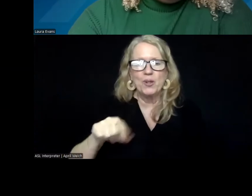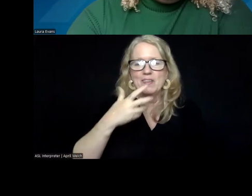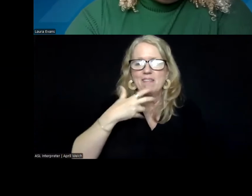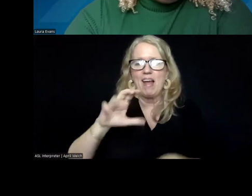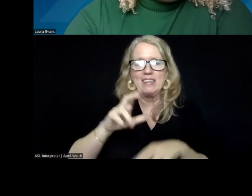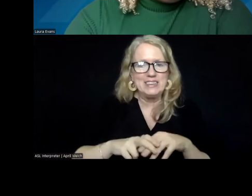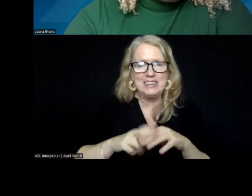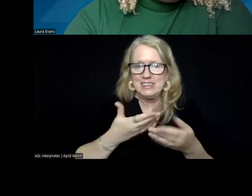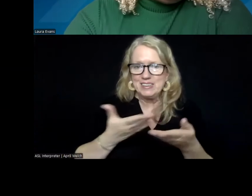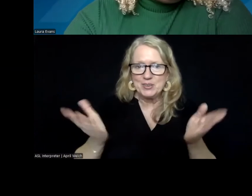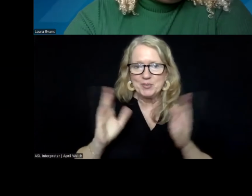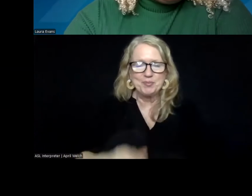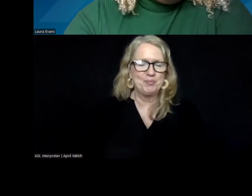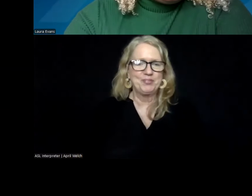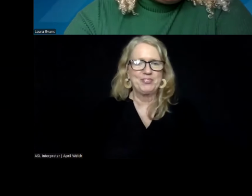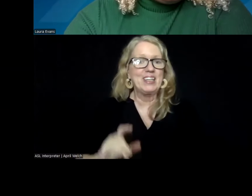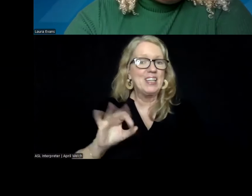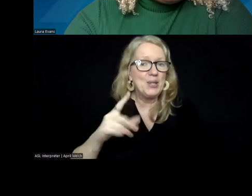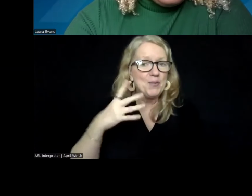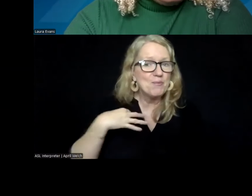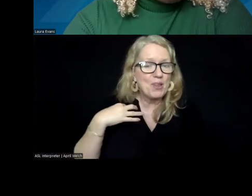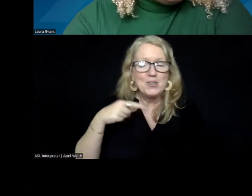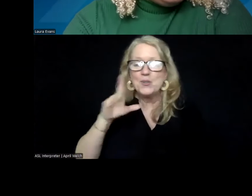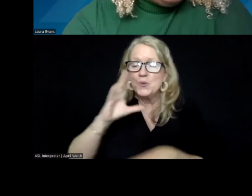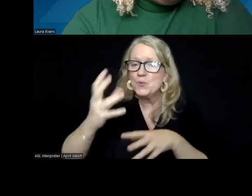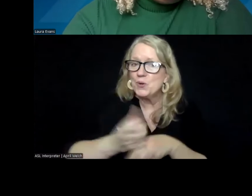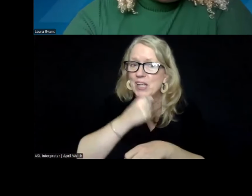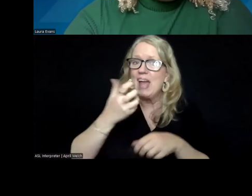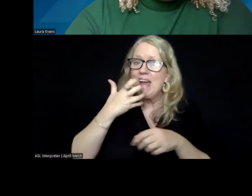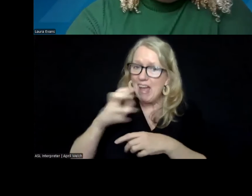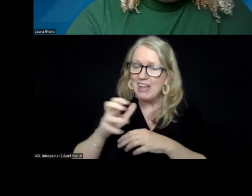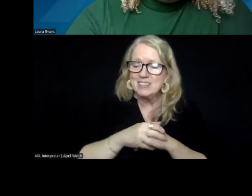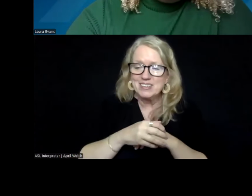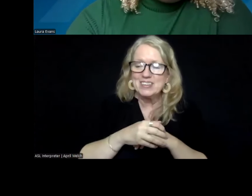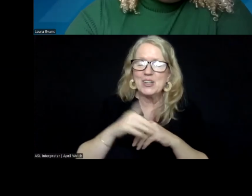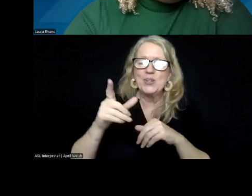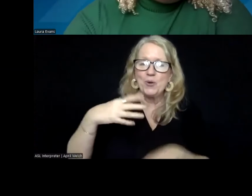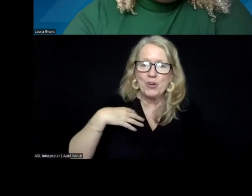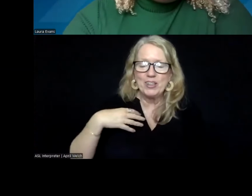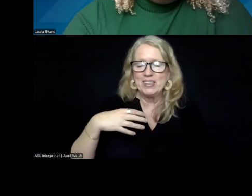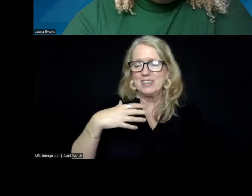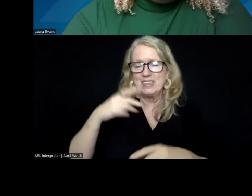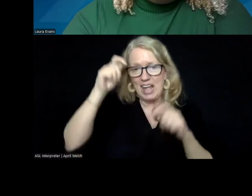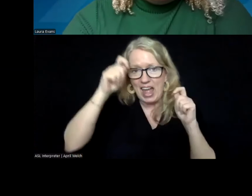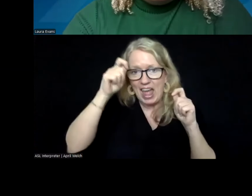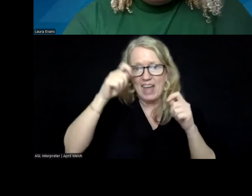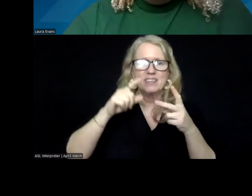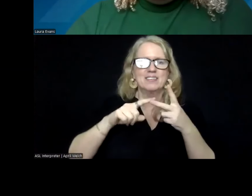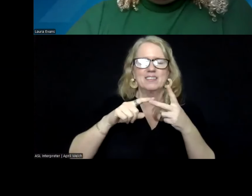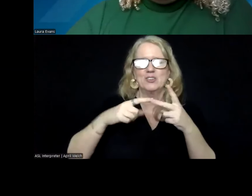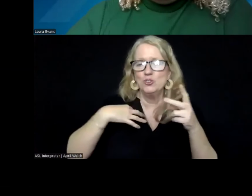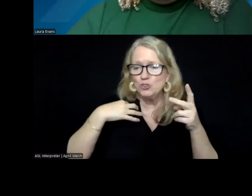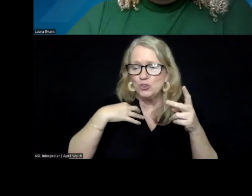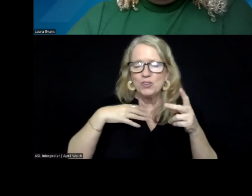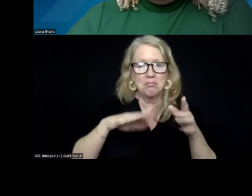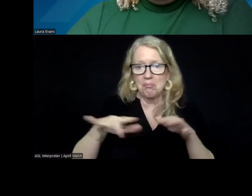seat? If you volunteer, you do get a hat or shirt, whatever you'd like.